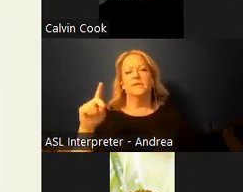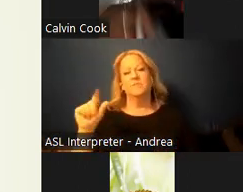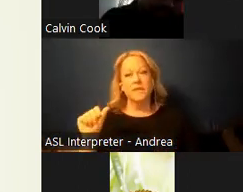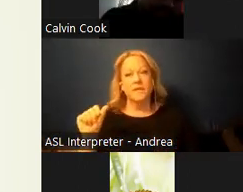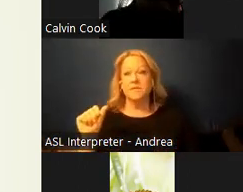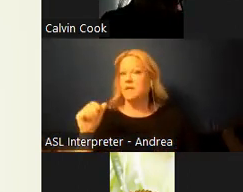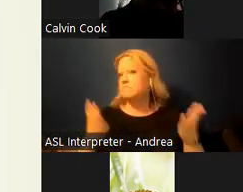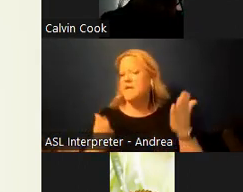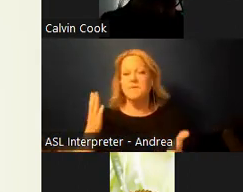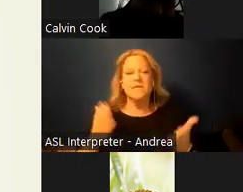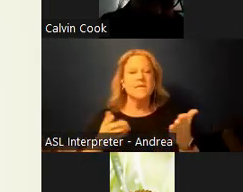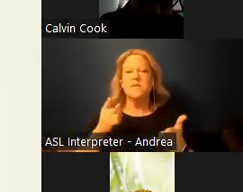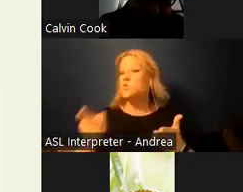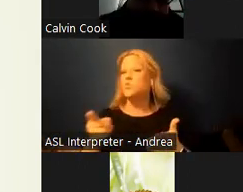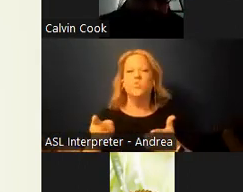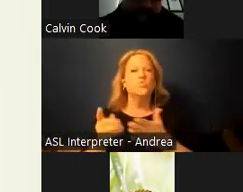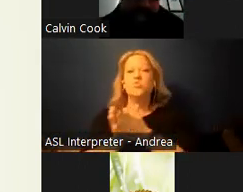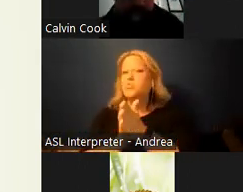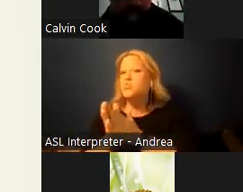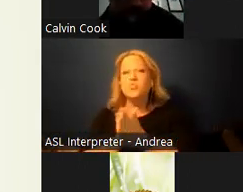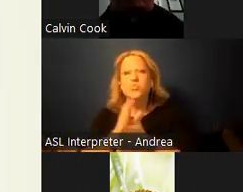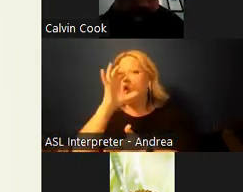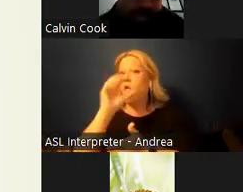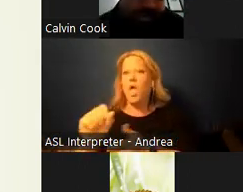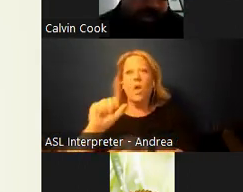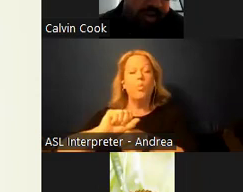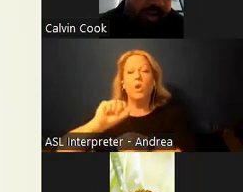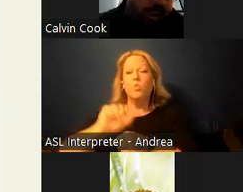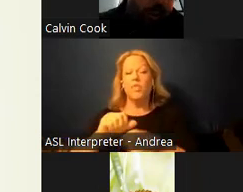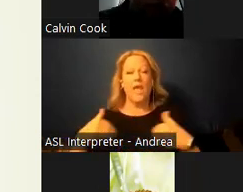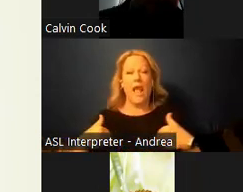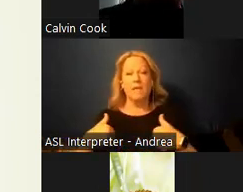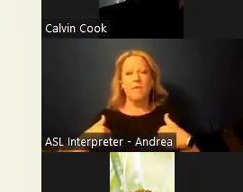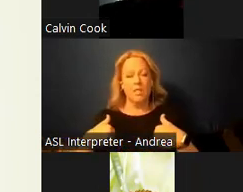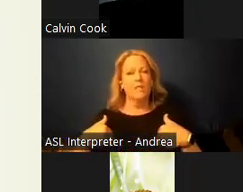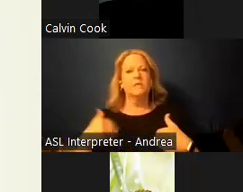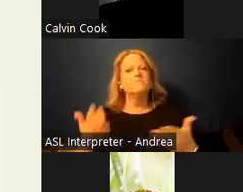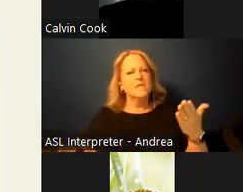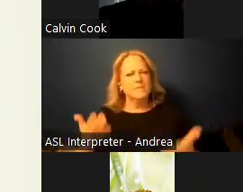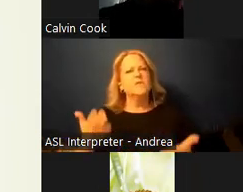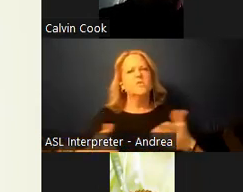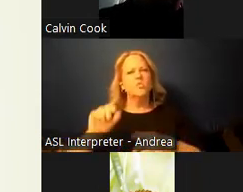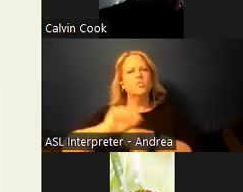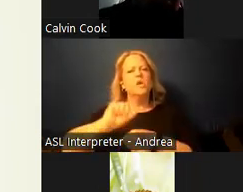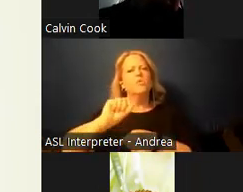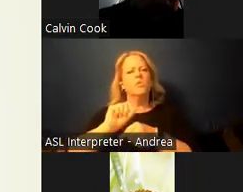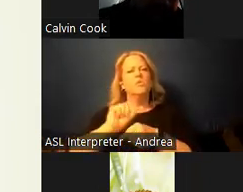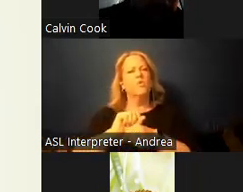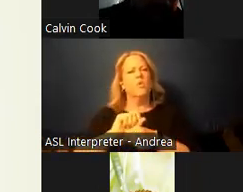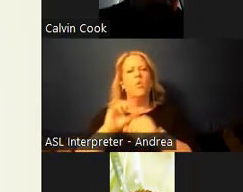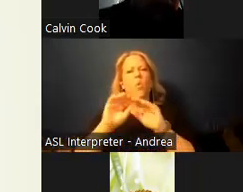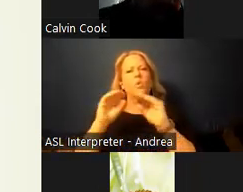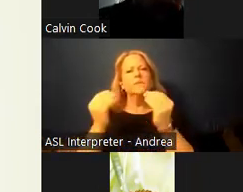with animals, look for volunteer opportunities to work with organizations that work with animals.